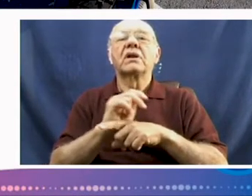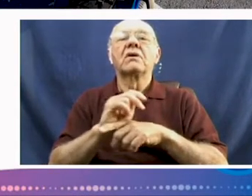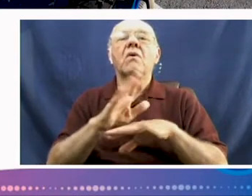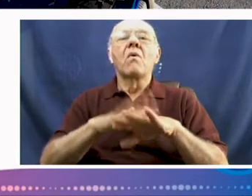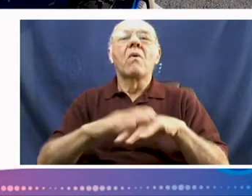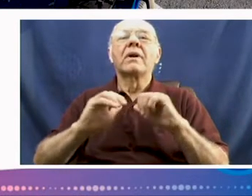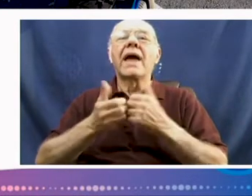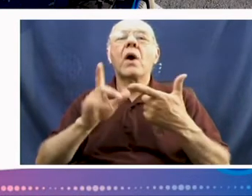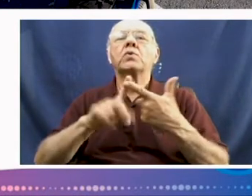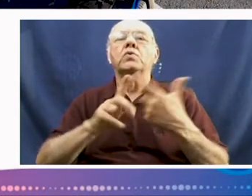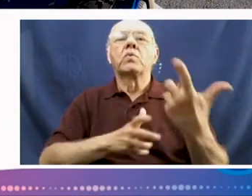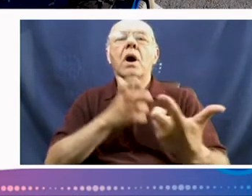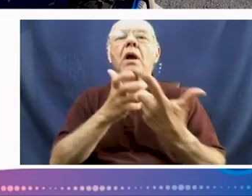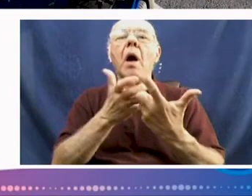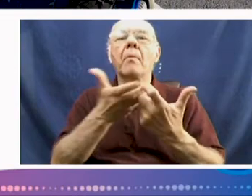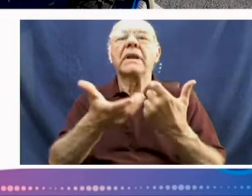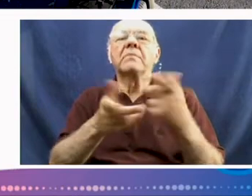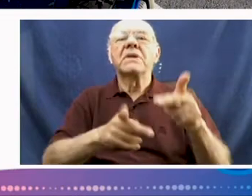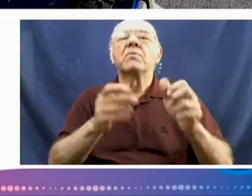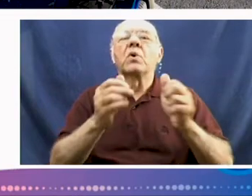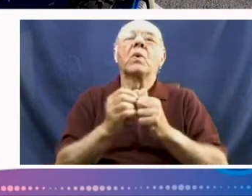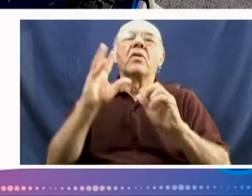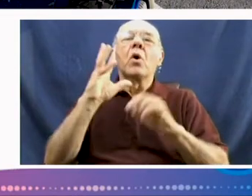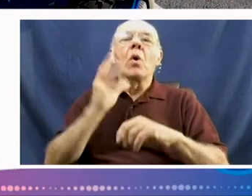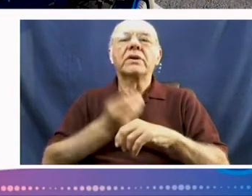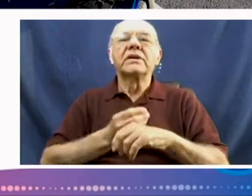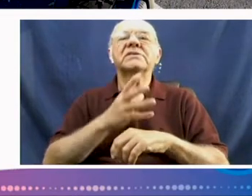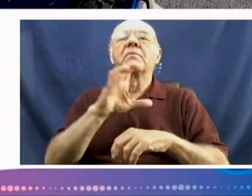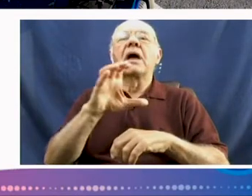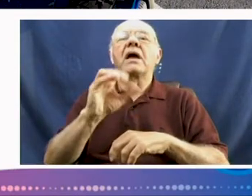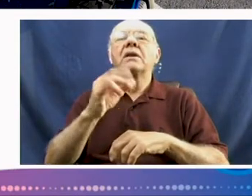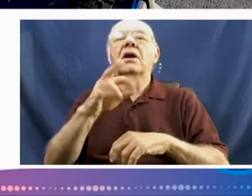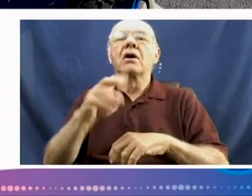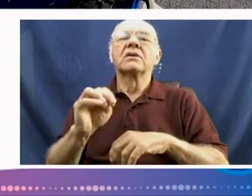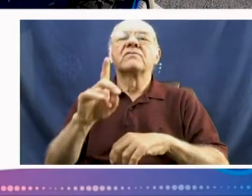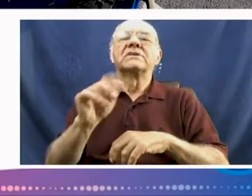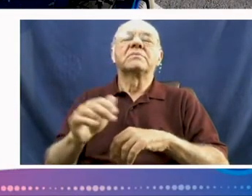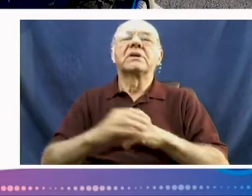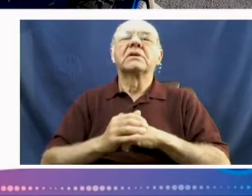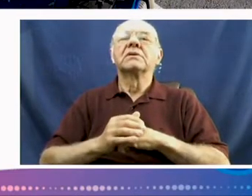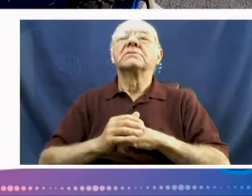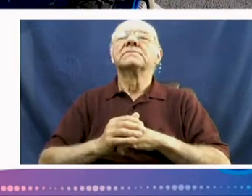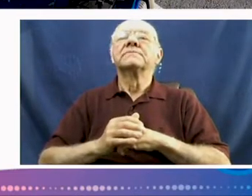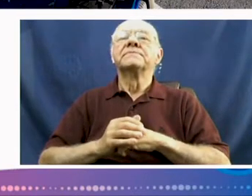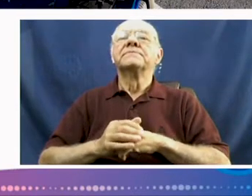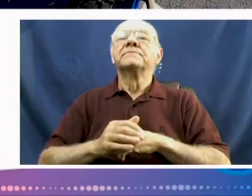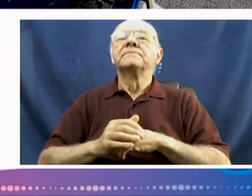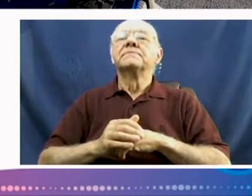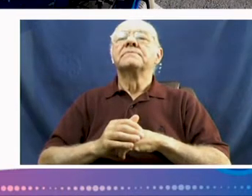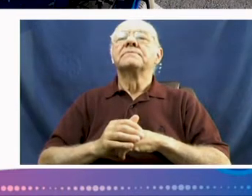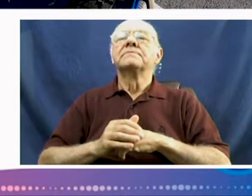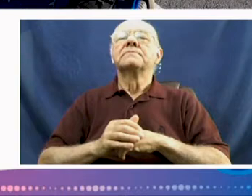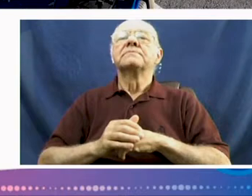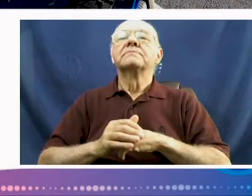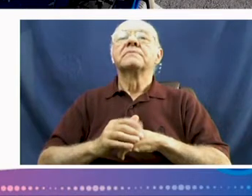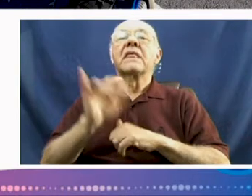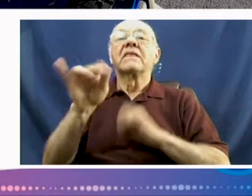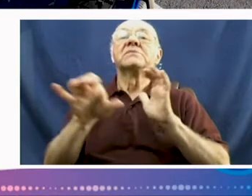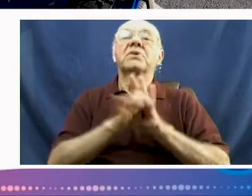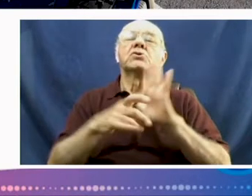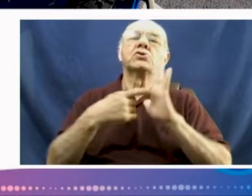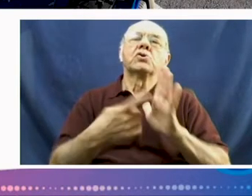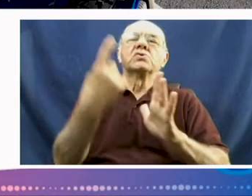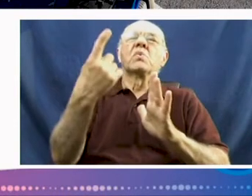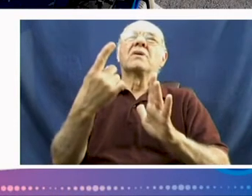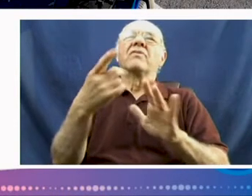on accommodating people with autism and cognitive disabilities. The picture reflects one of our active shooter drills